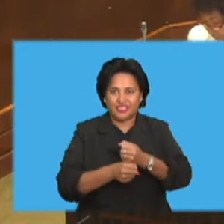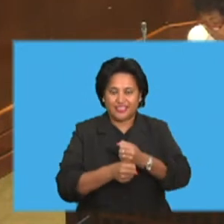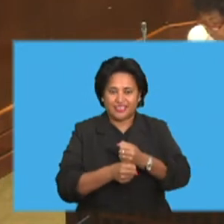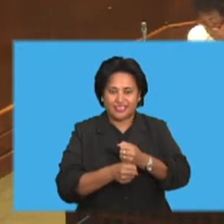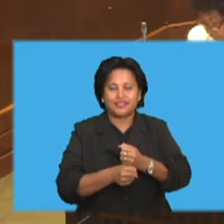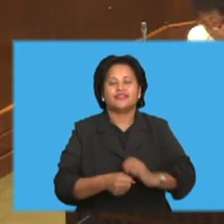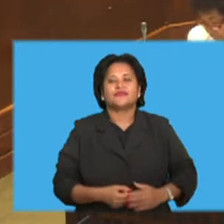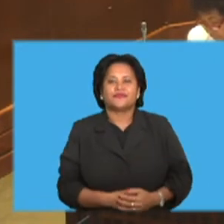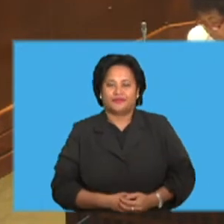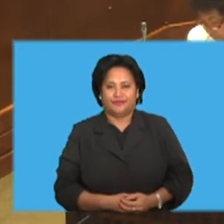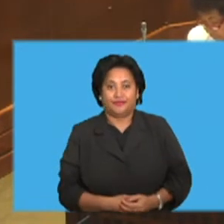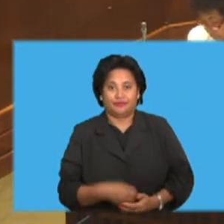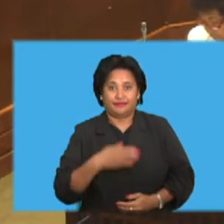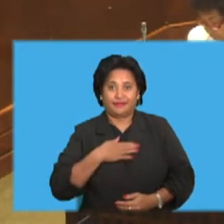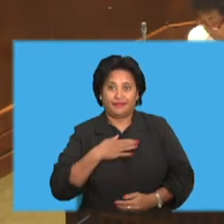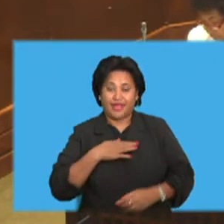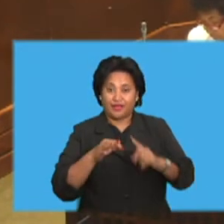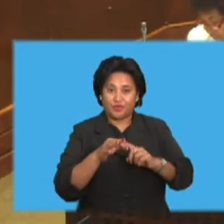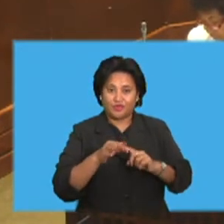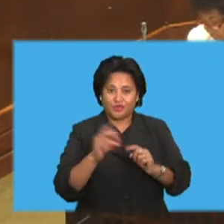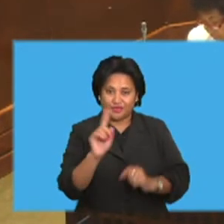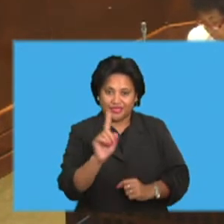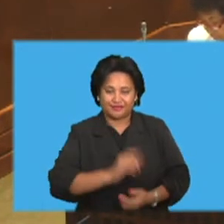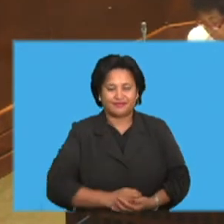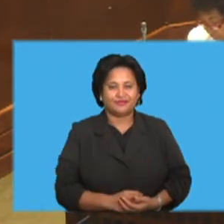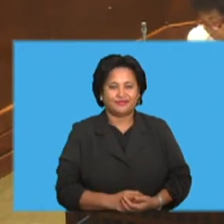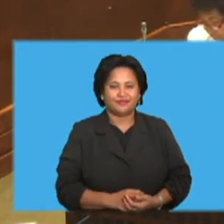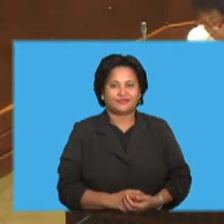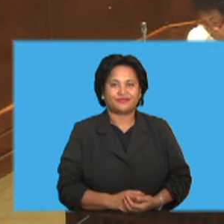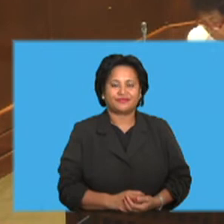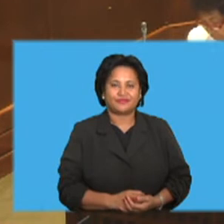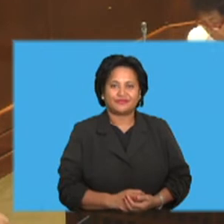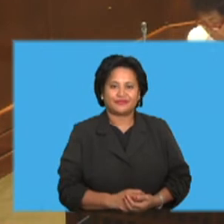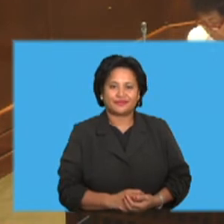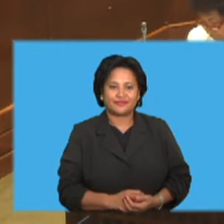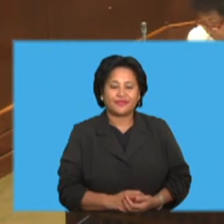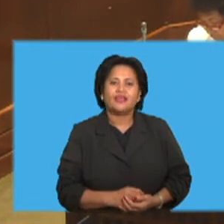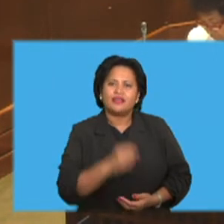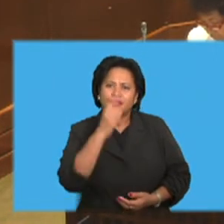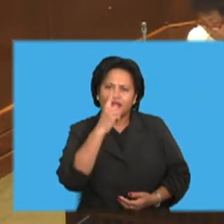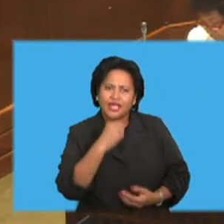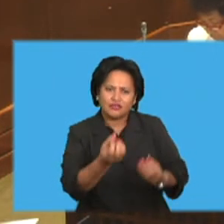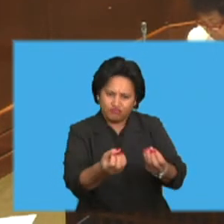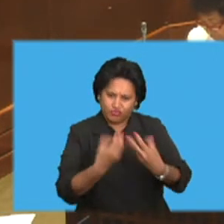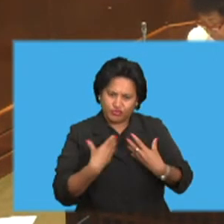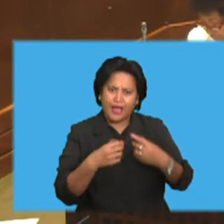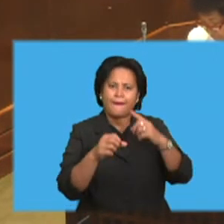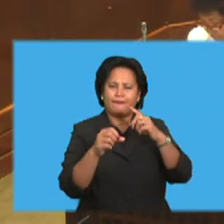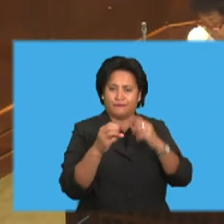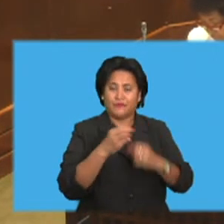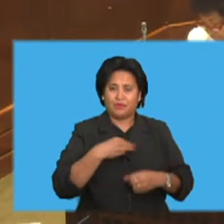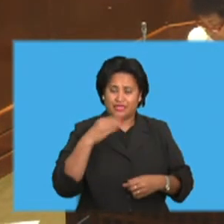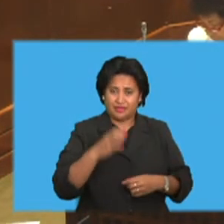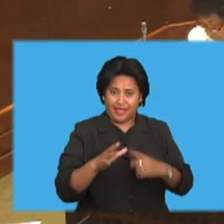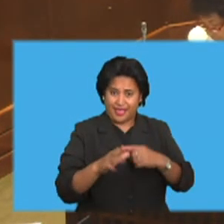Public Enterprises, Civil Service and Communications. The question is, Madam Speaker, can the Minister inform this House on the progress